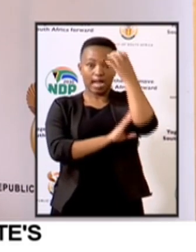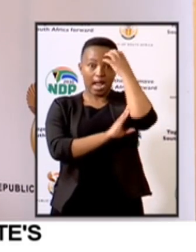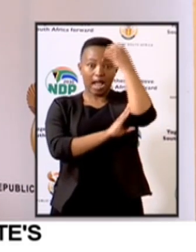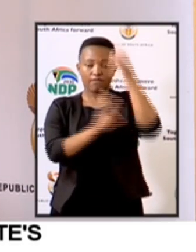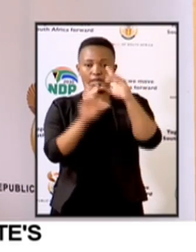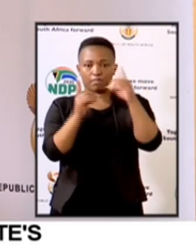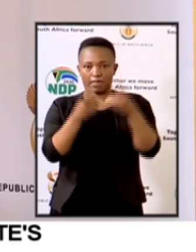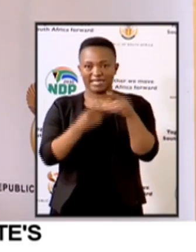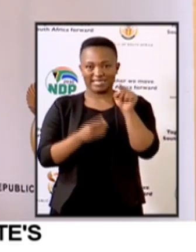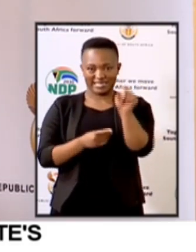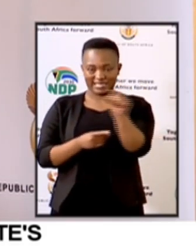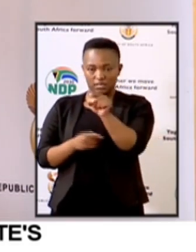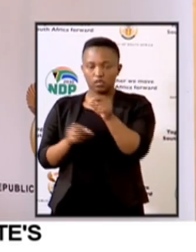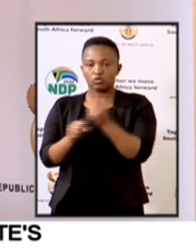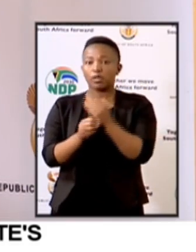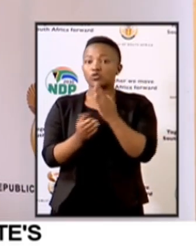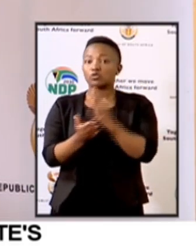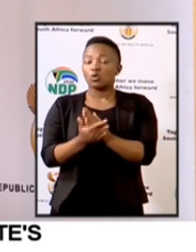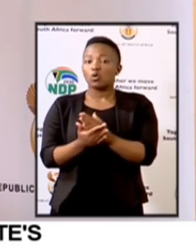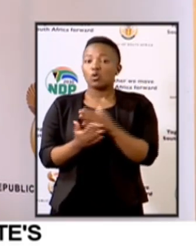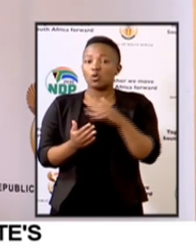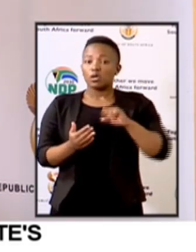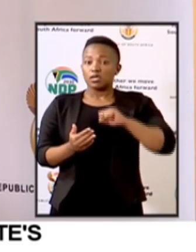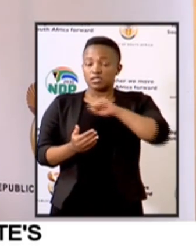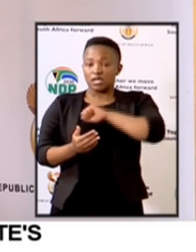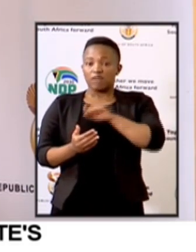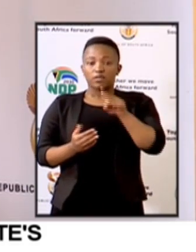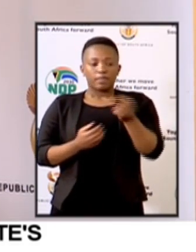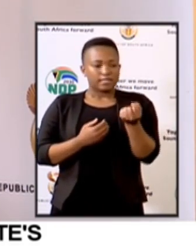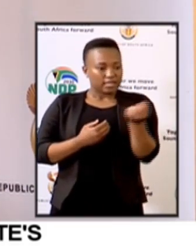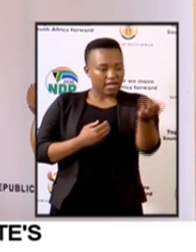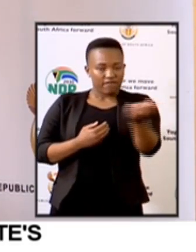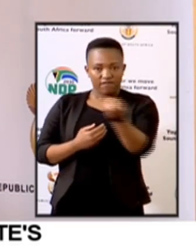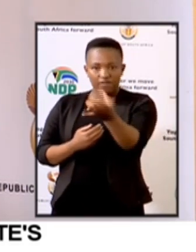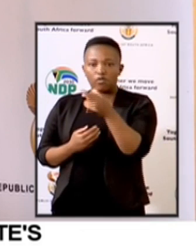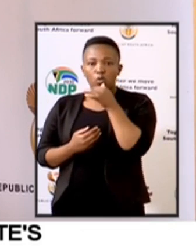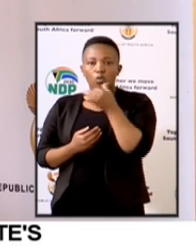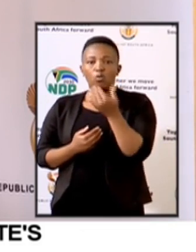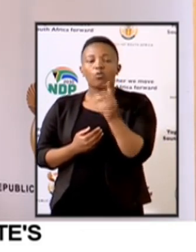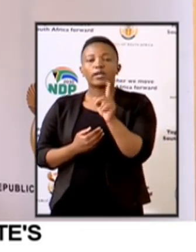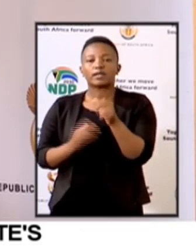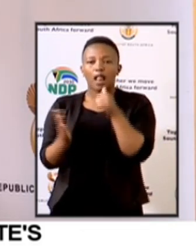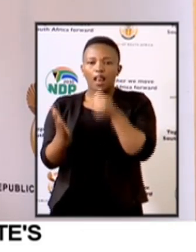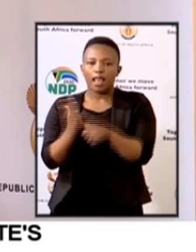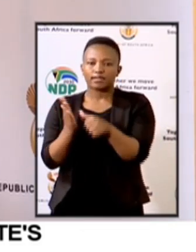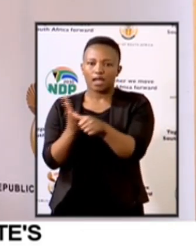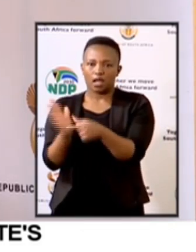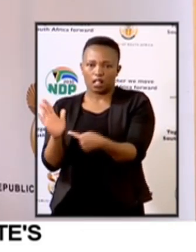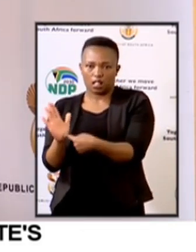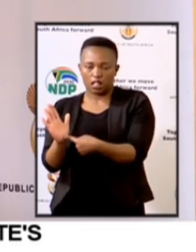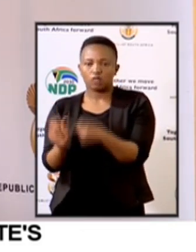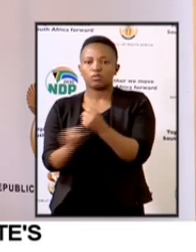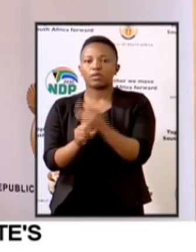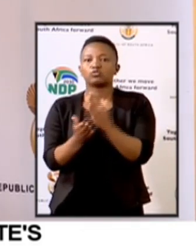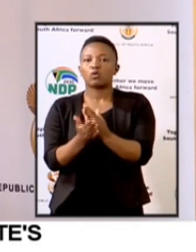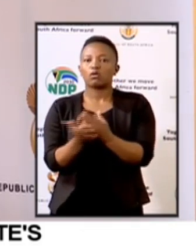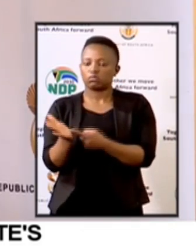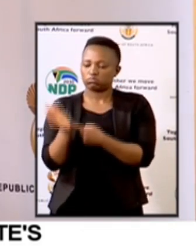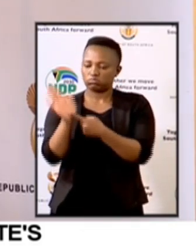at the workplace be issued with requisite permit authorizing travel for workplace